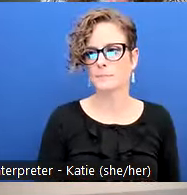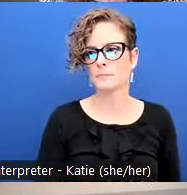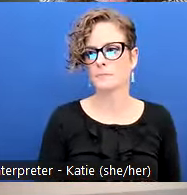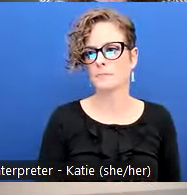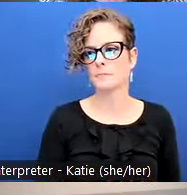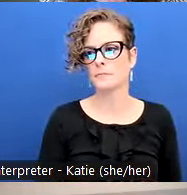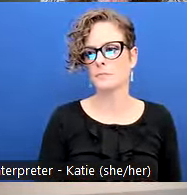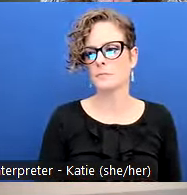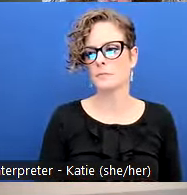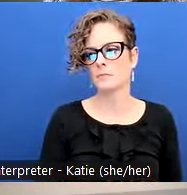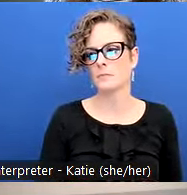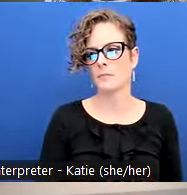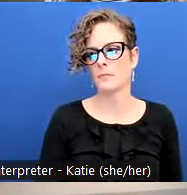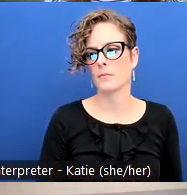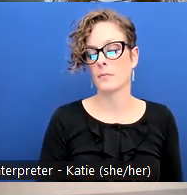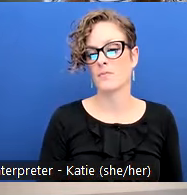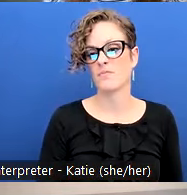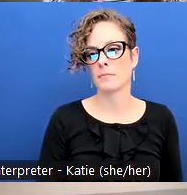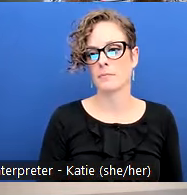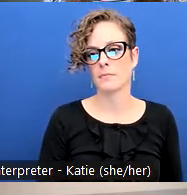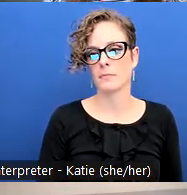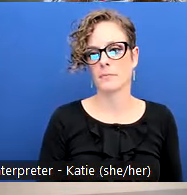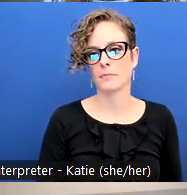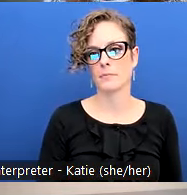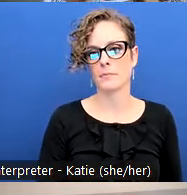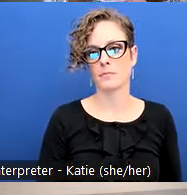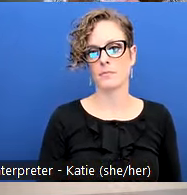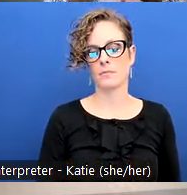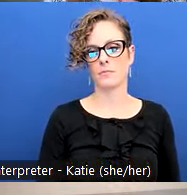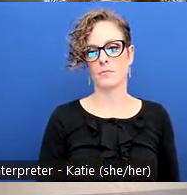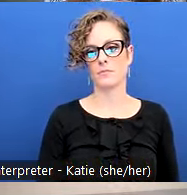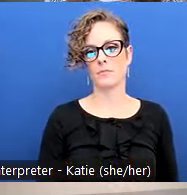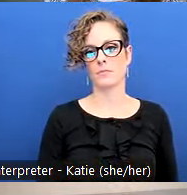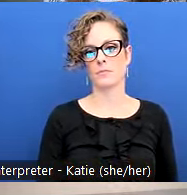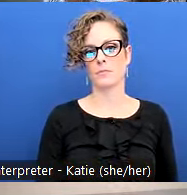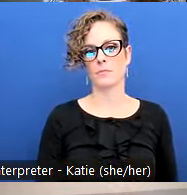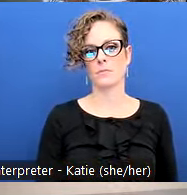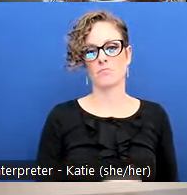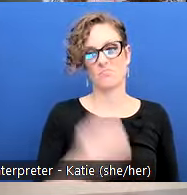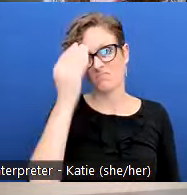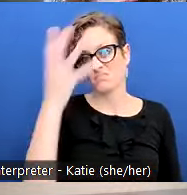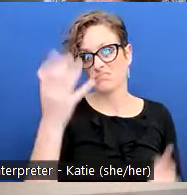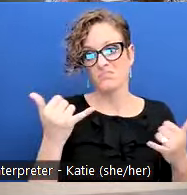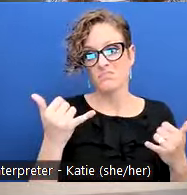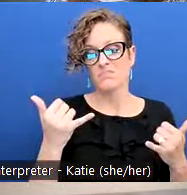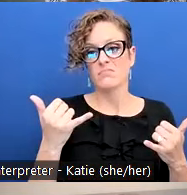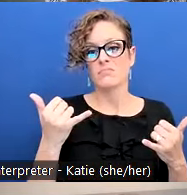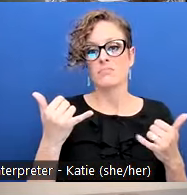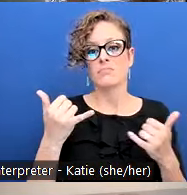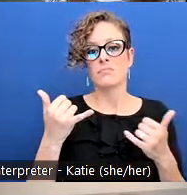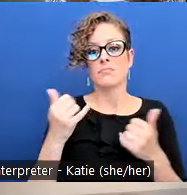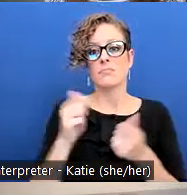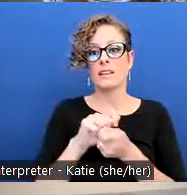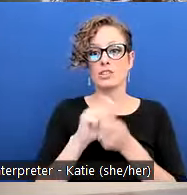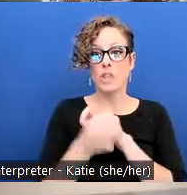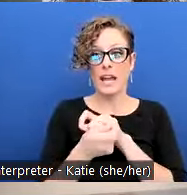this, at this point in time, there are no changes that impact how you approach mandatory